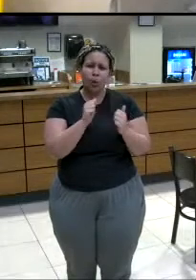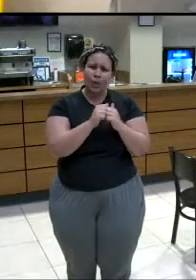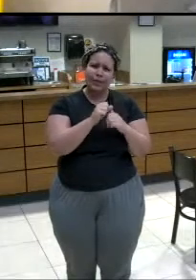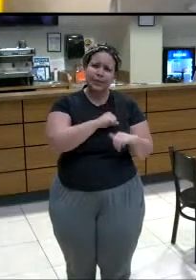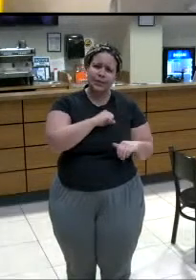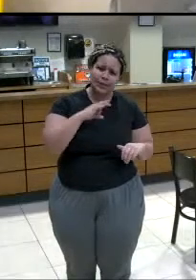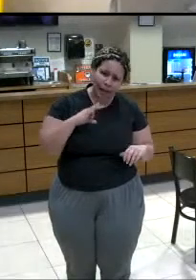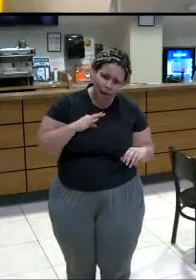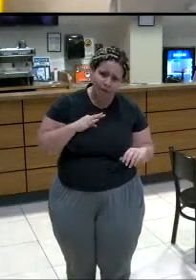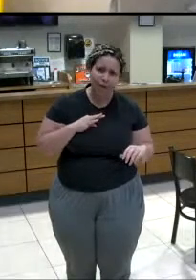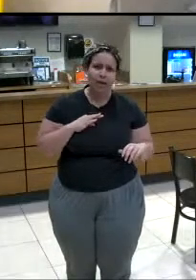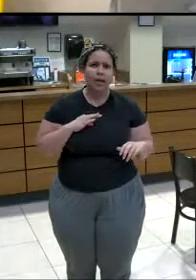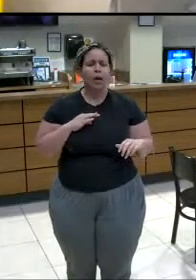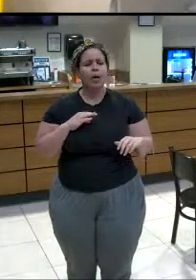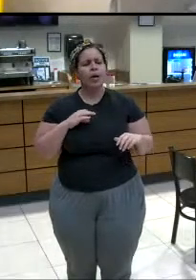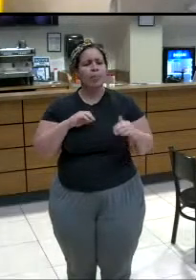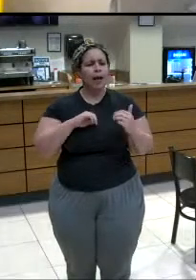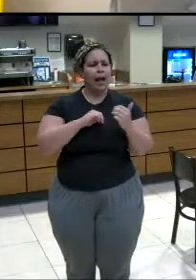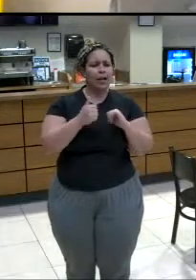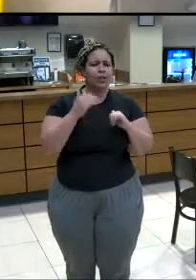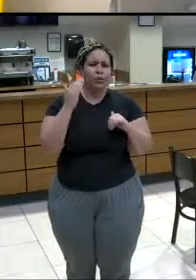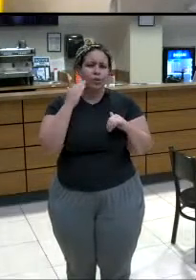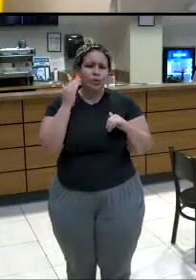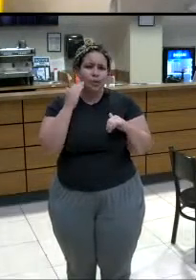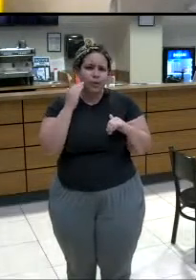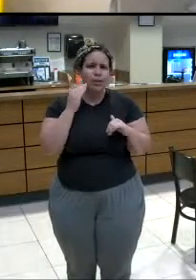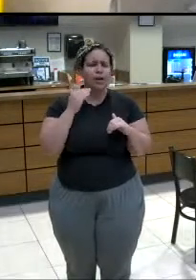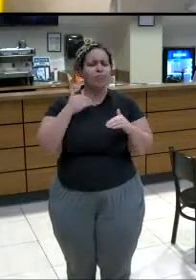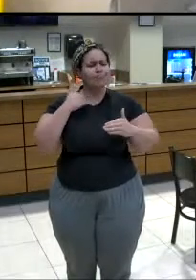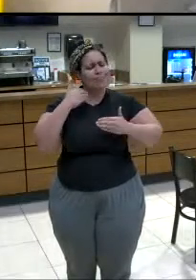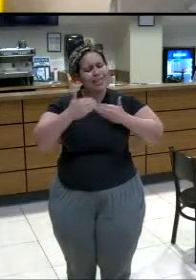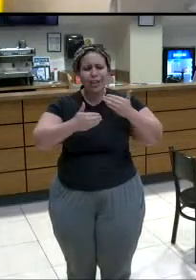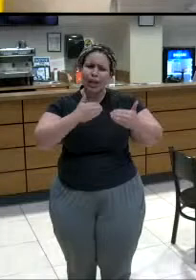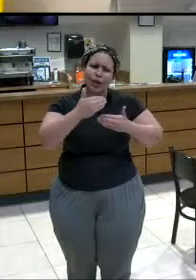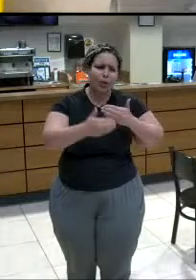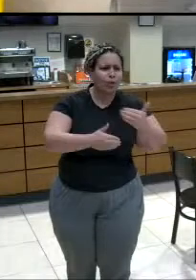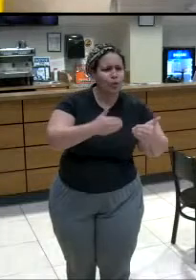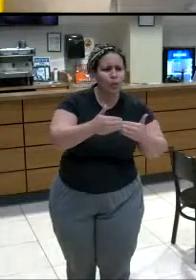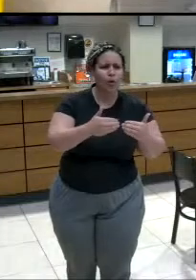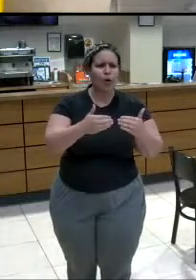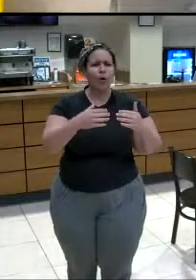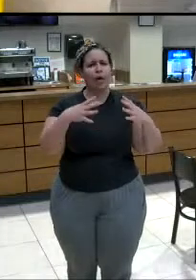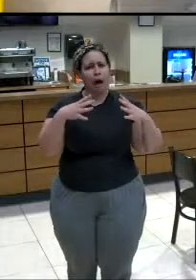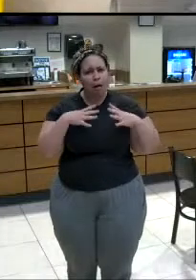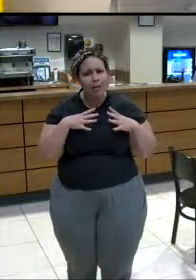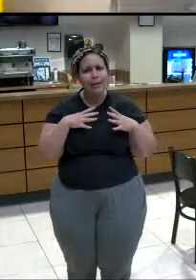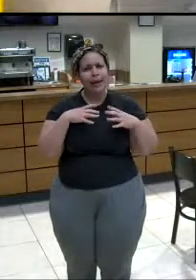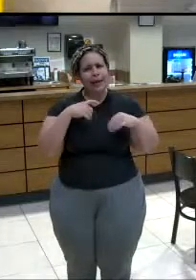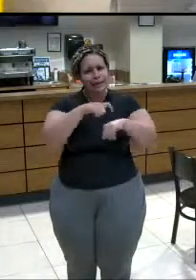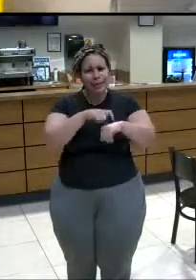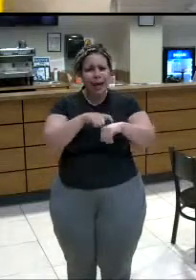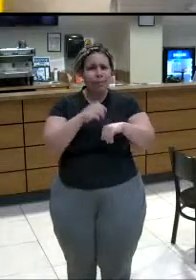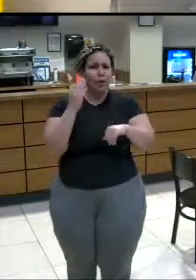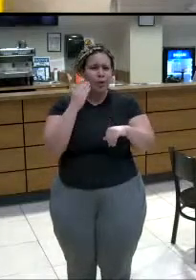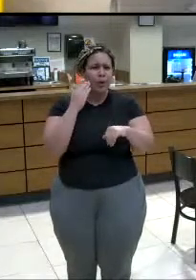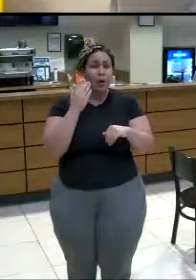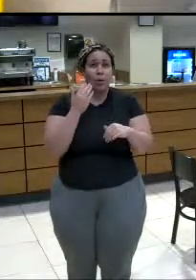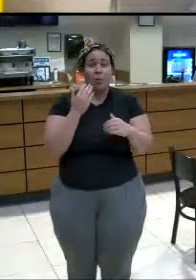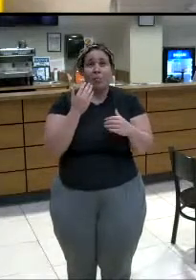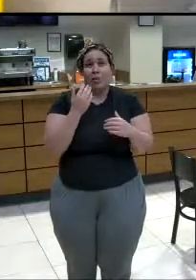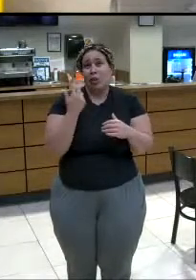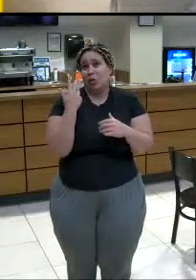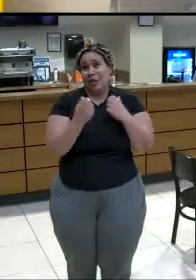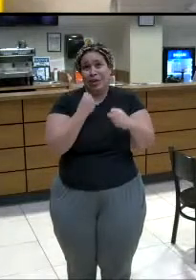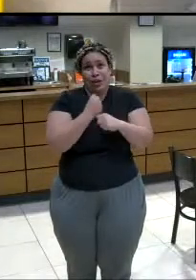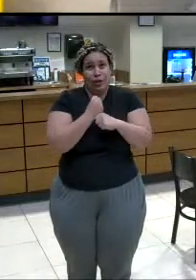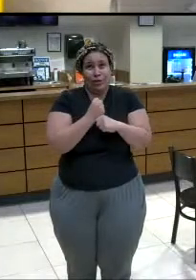groups, but just teaching people how to cope through the holidays, giving them more tools in their toolboxes, because what worked 3 years ago may not work now. And